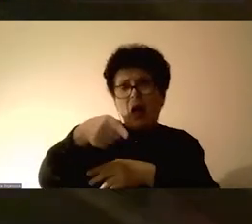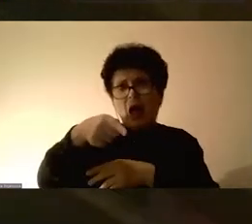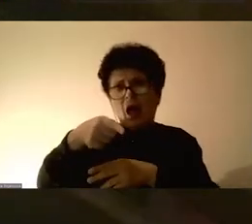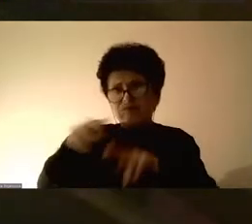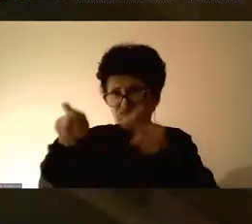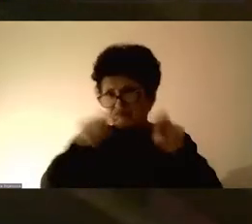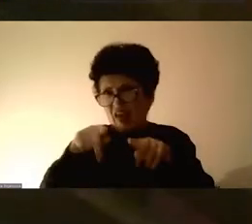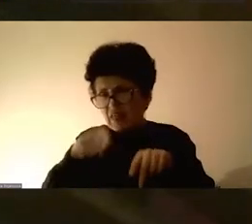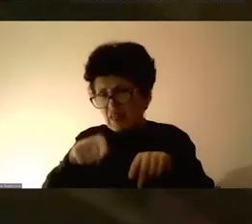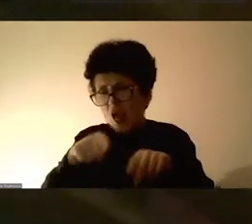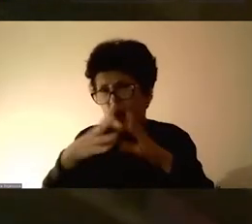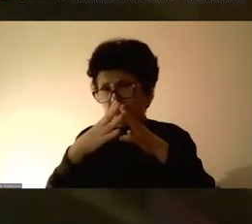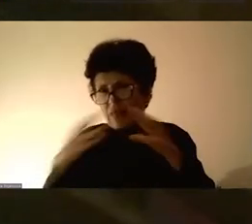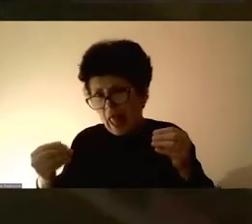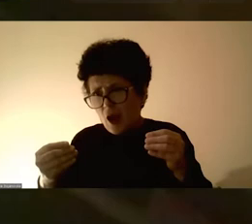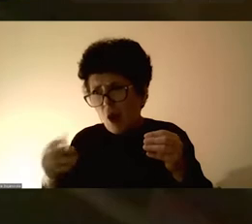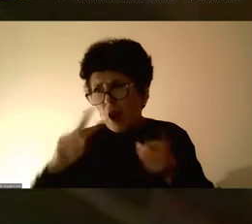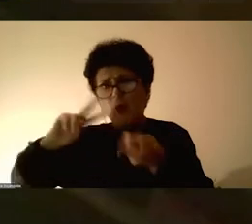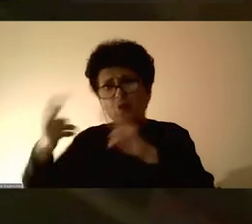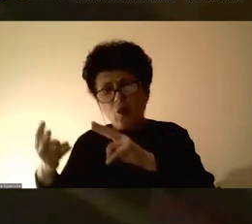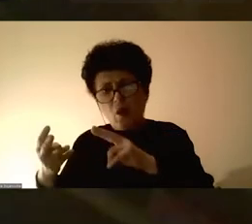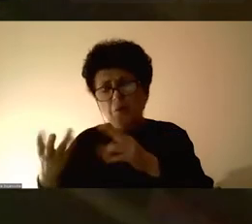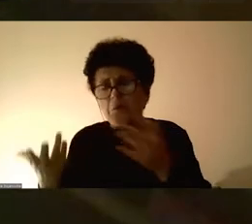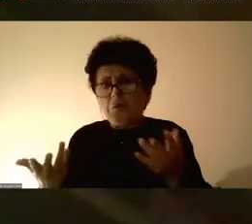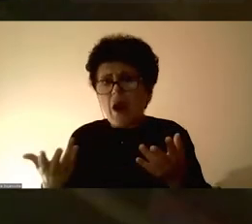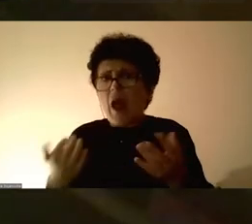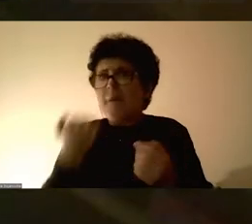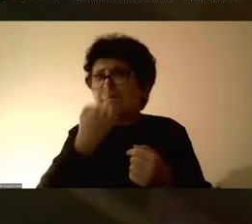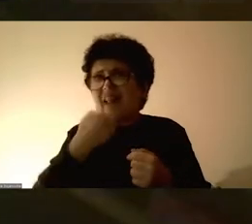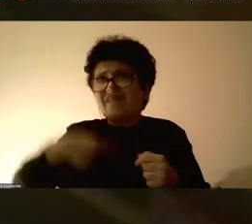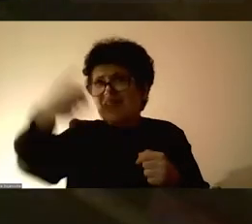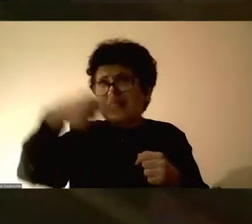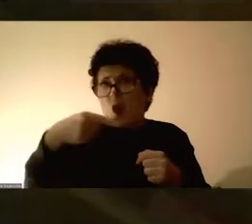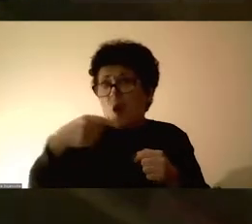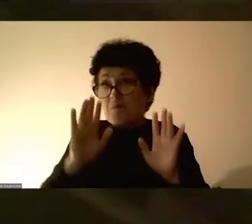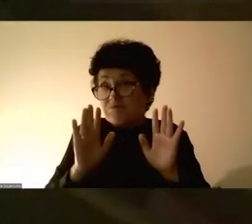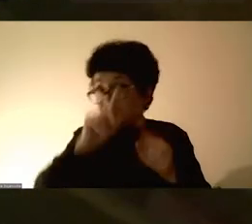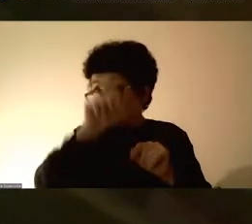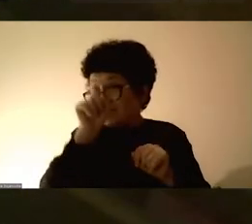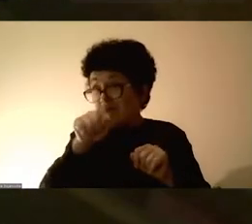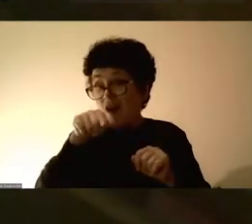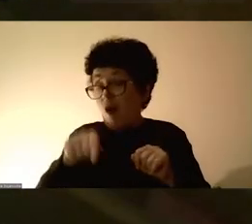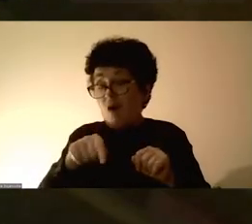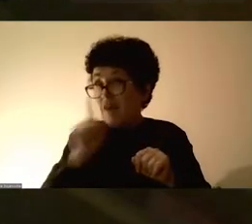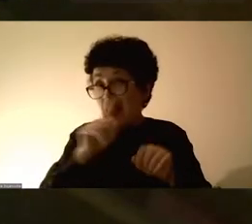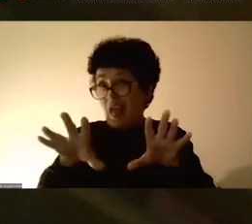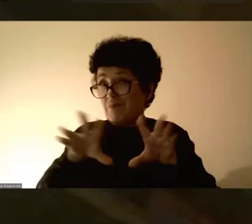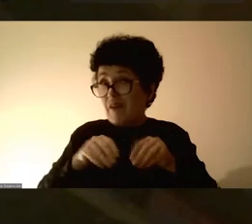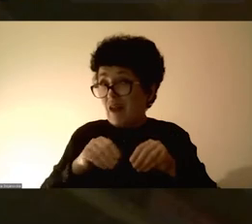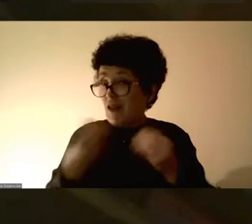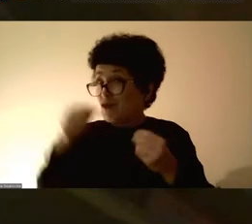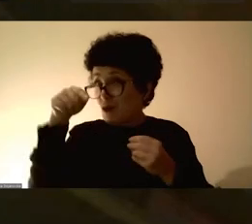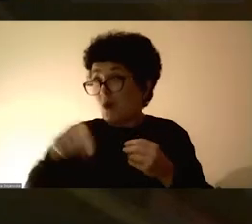really completely okay, because there could be some things that are not okay. There could be recordings, there